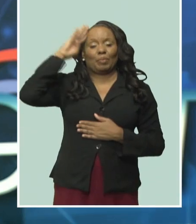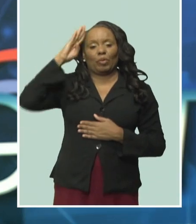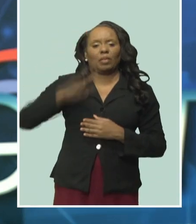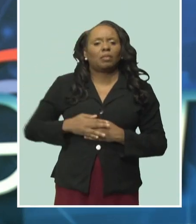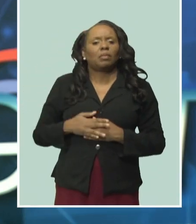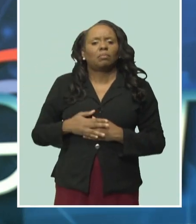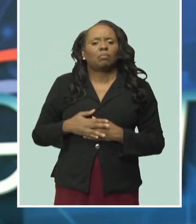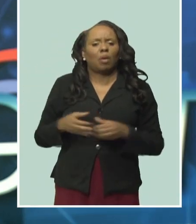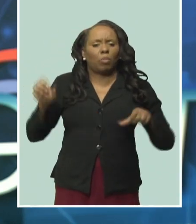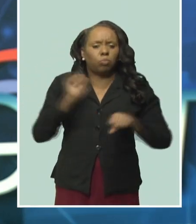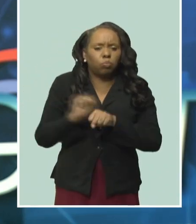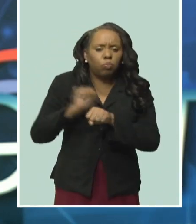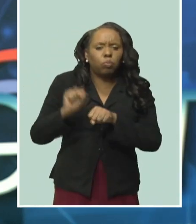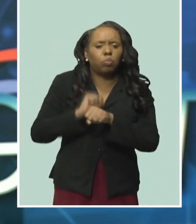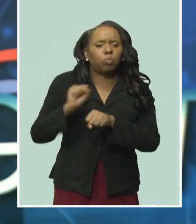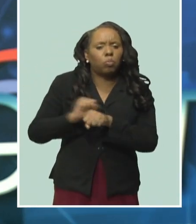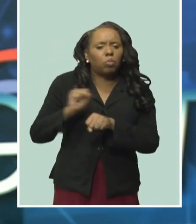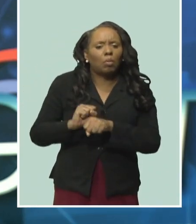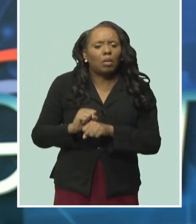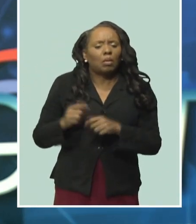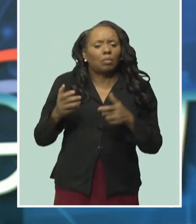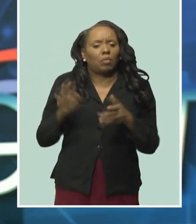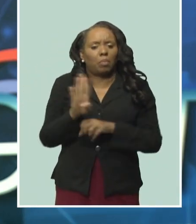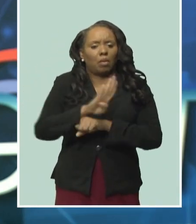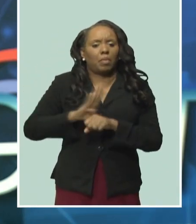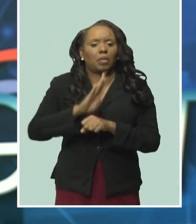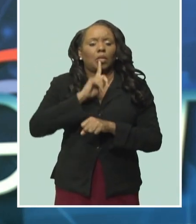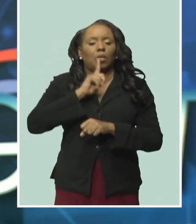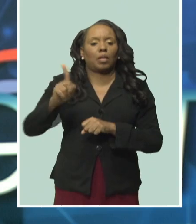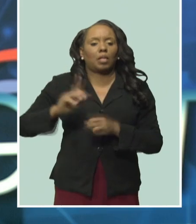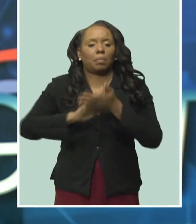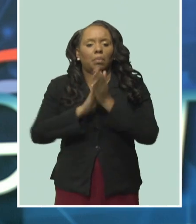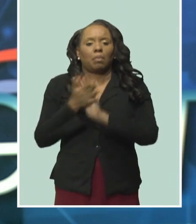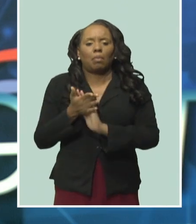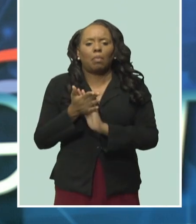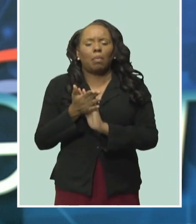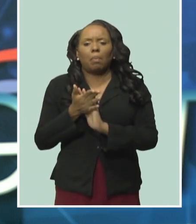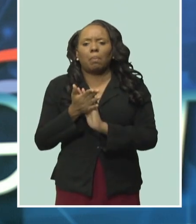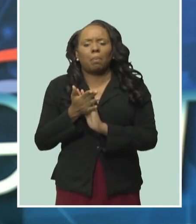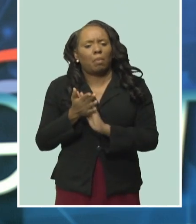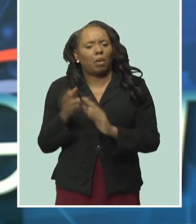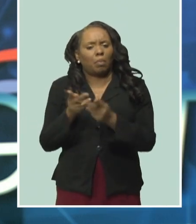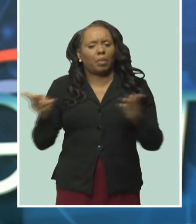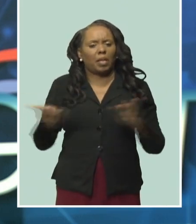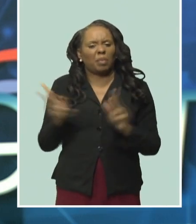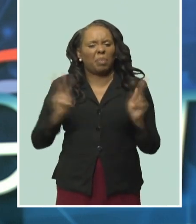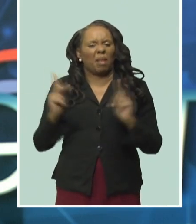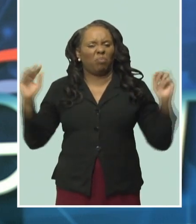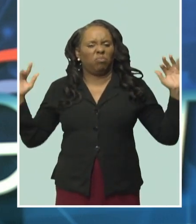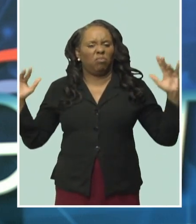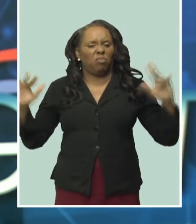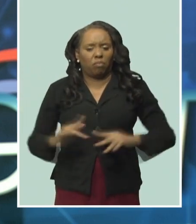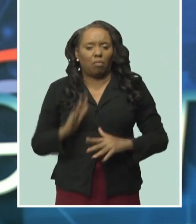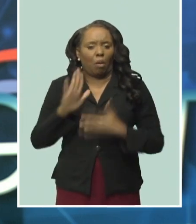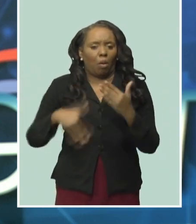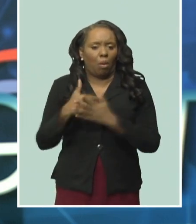Major efforts are underway tonight to reposition Barbados as an all-round tourist destination. The strategies being put in place